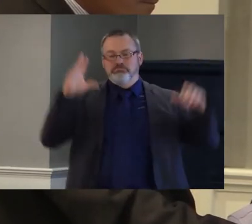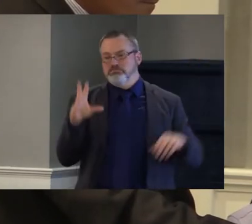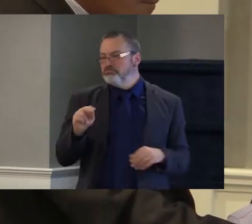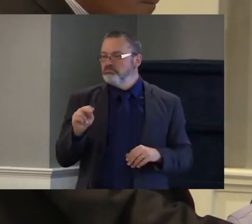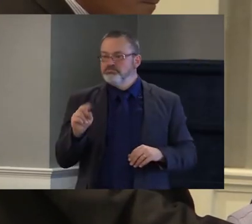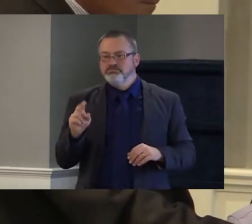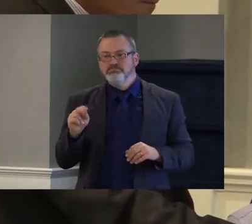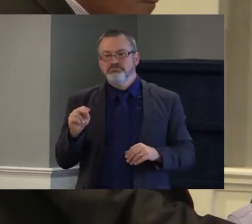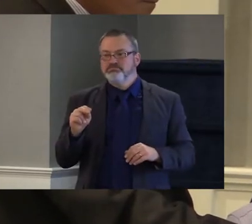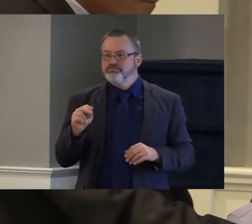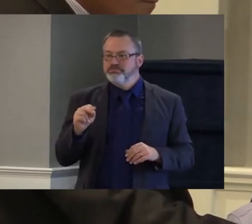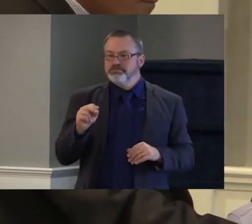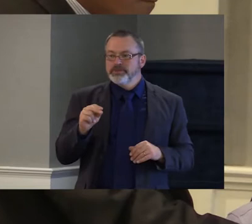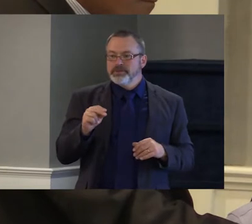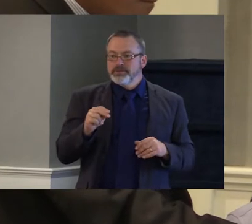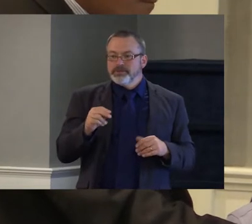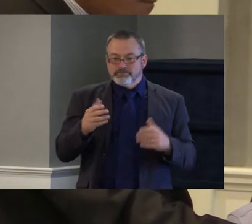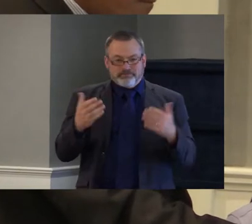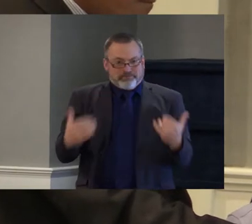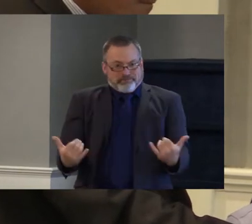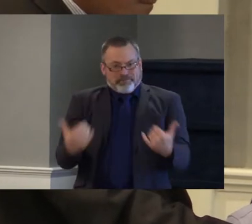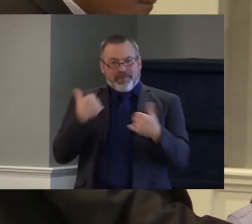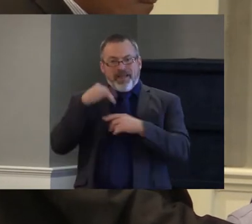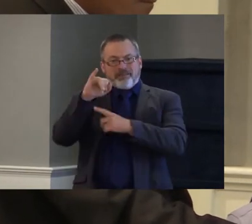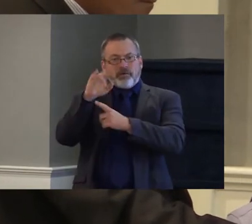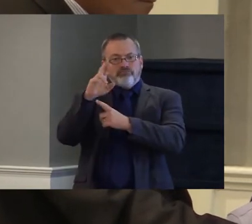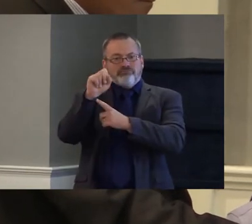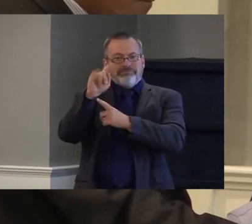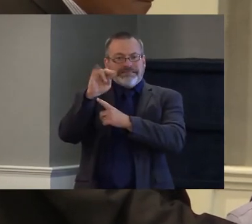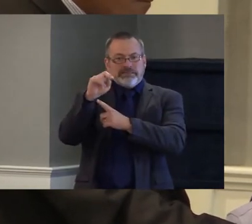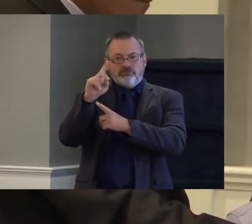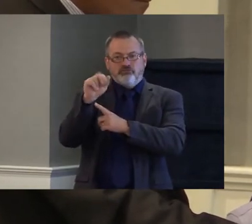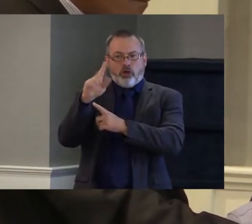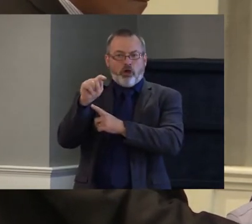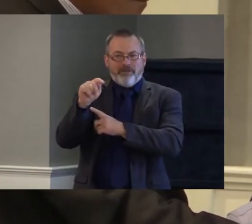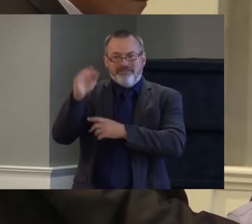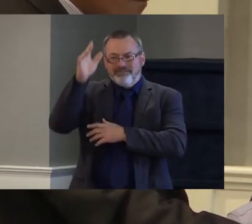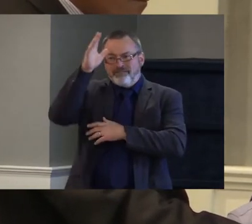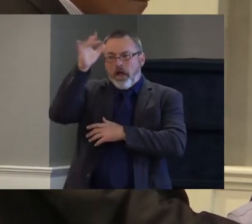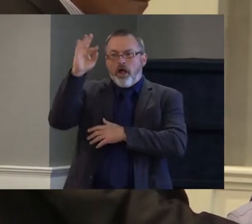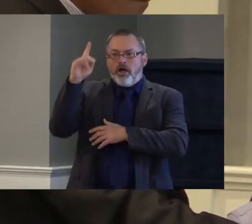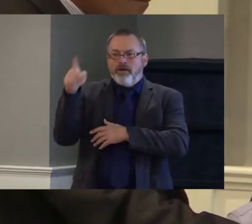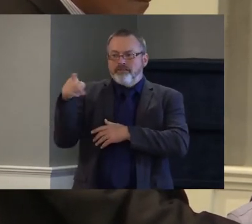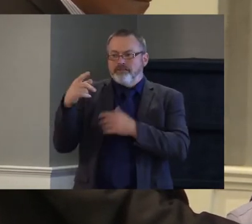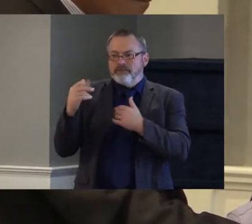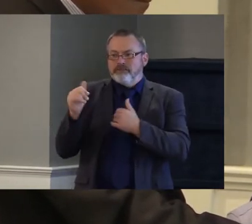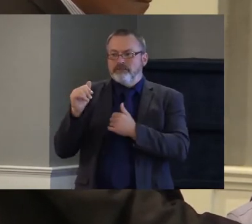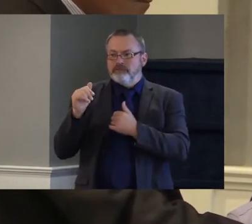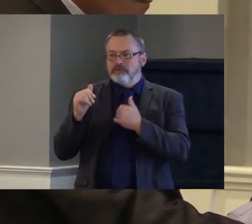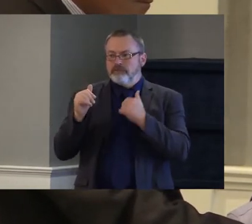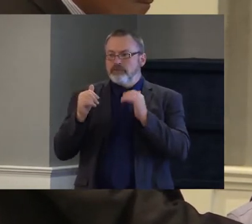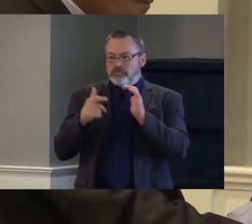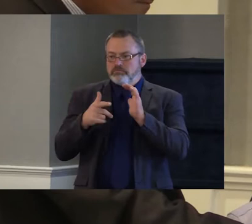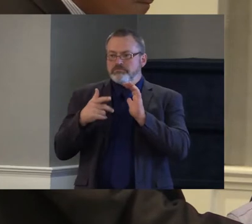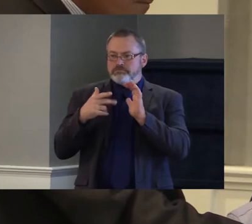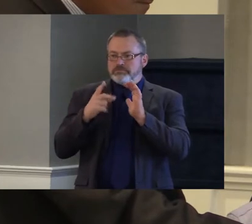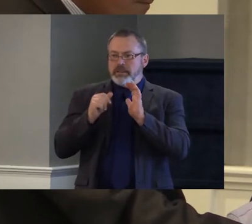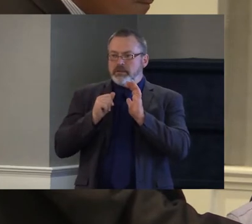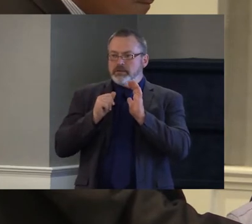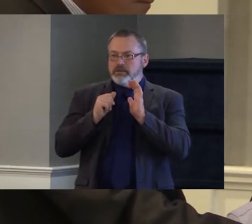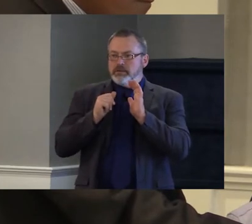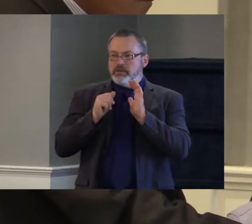this day in 1990, the ADA, quote, is only the beginning. It is not a solution. Rather, it is a